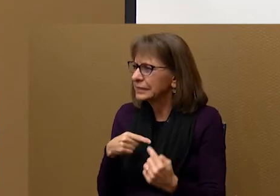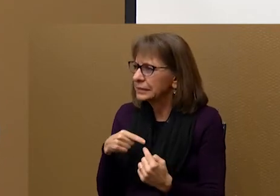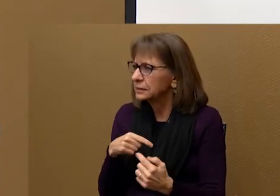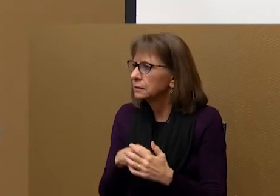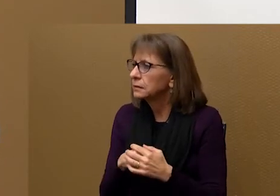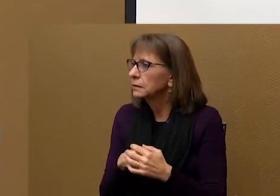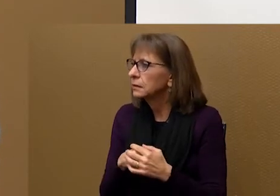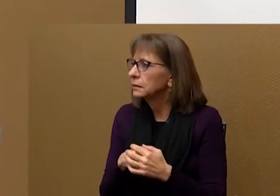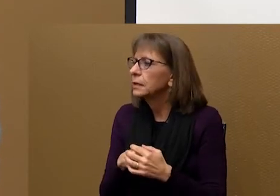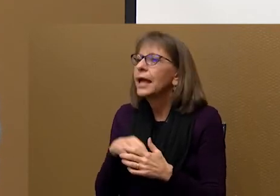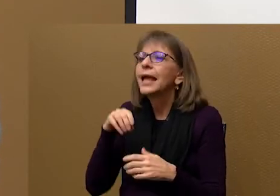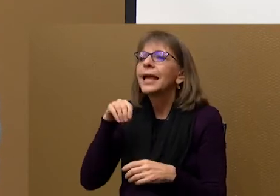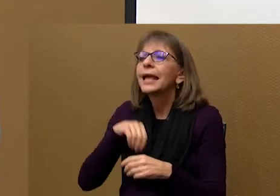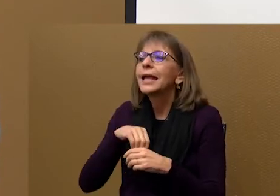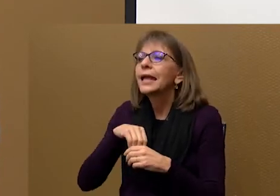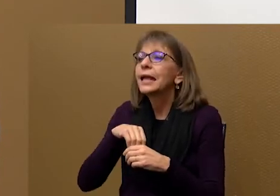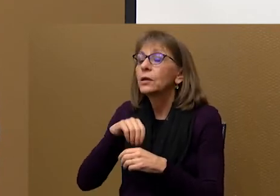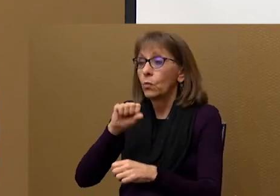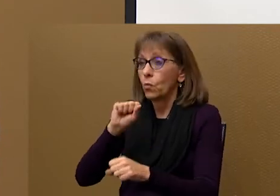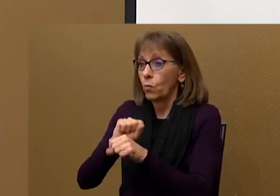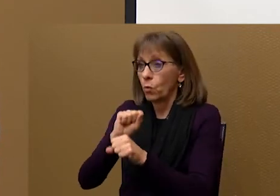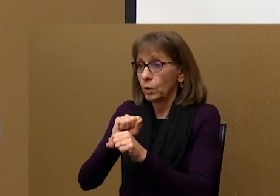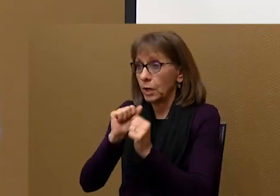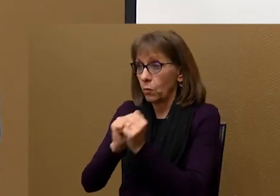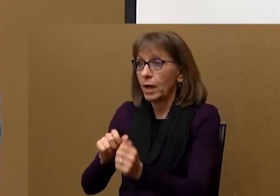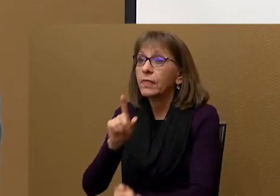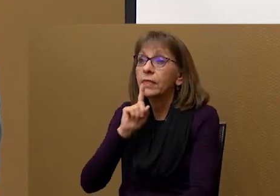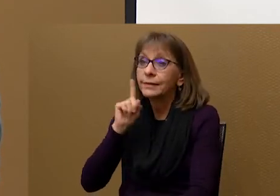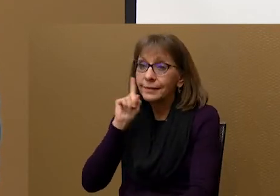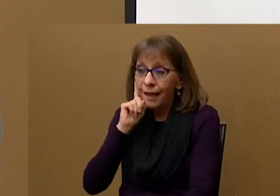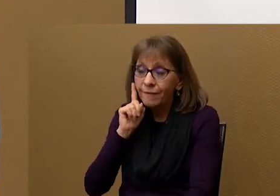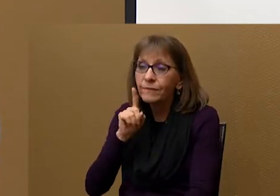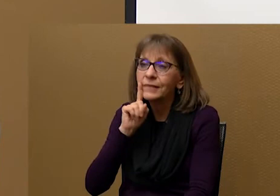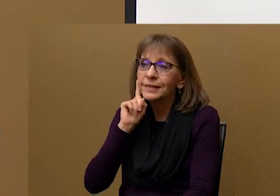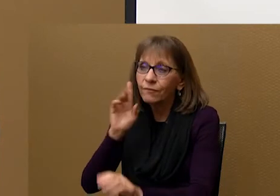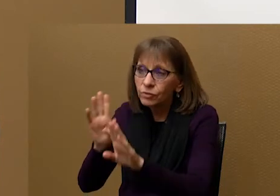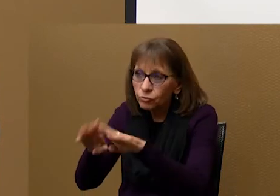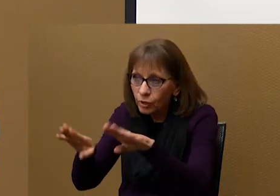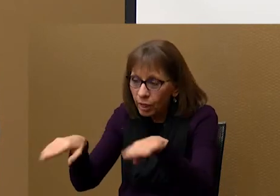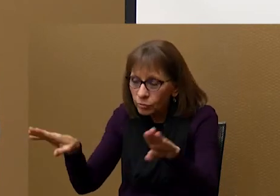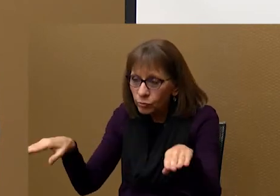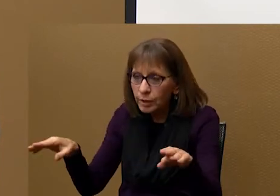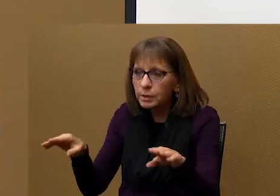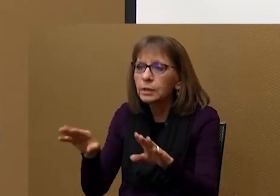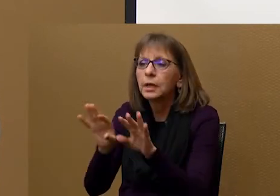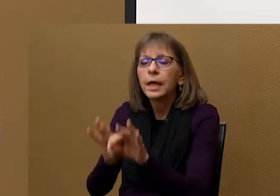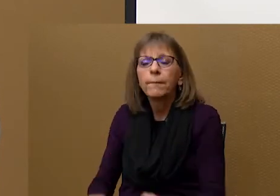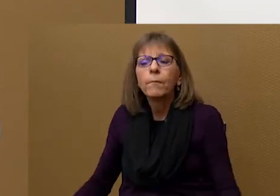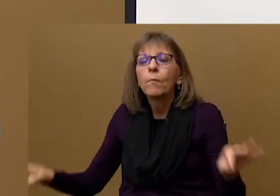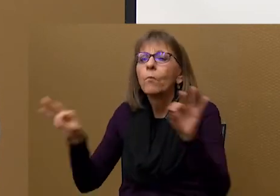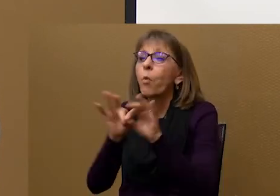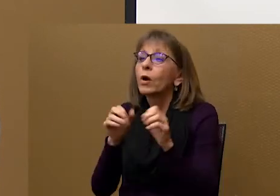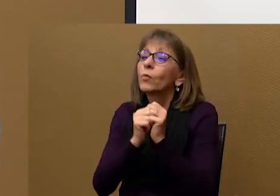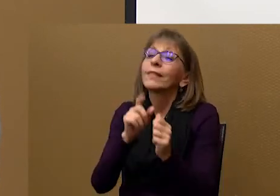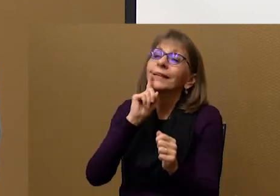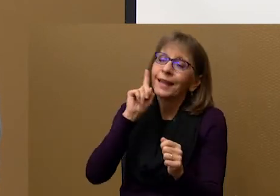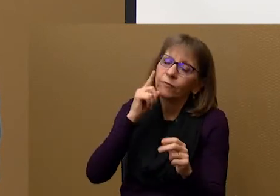working with deaf children, deaf adults, it's even more important to name